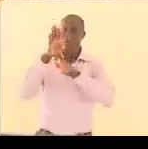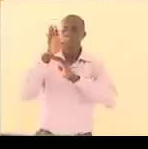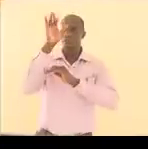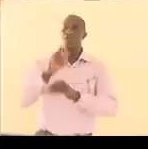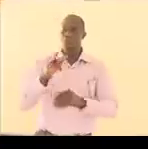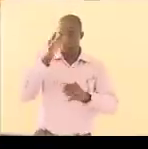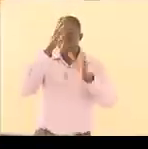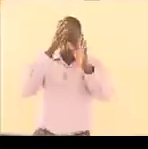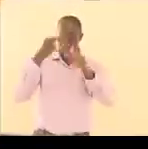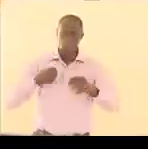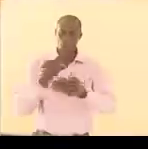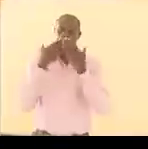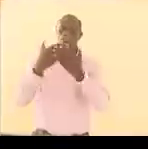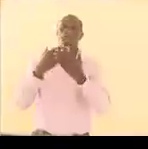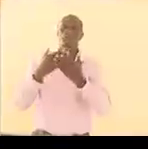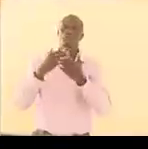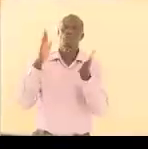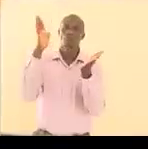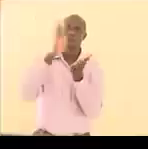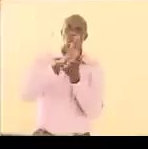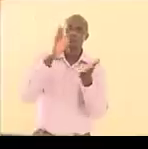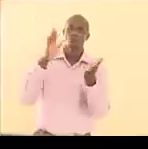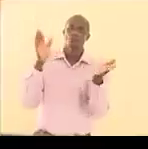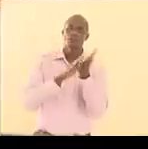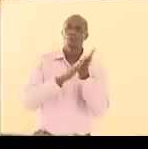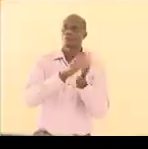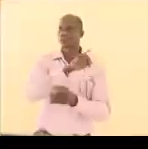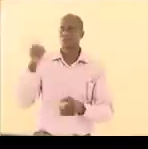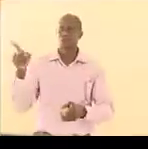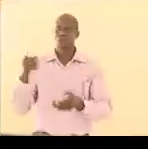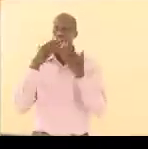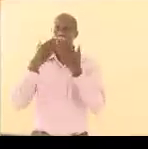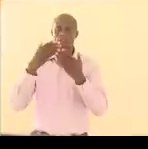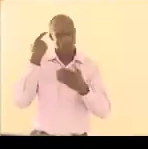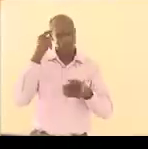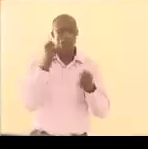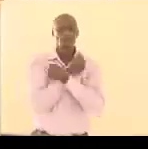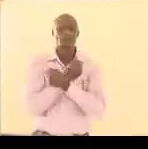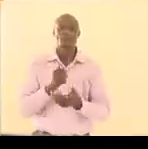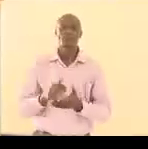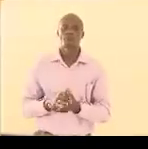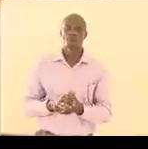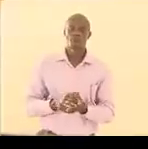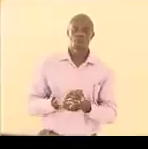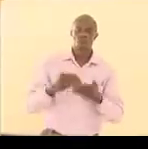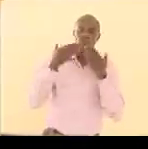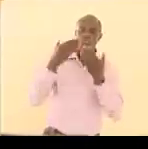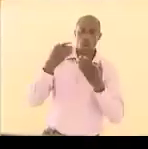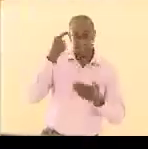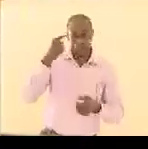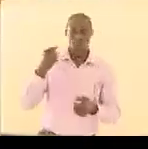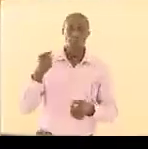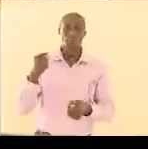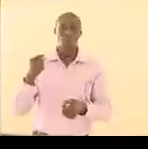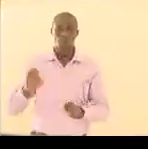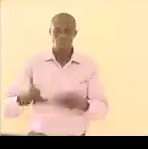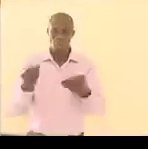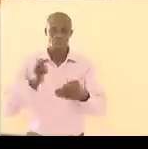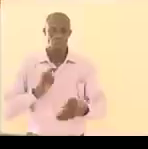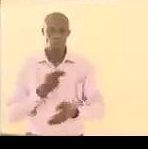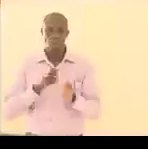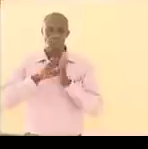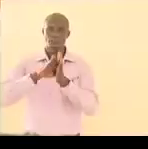Heavenly Father, we thank you. We praise you, we glorify your holy name for your many blessings. Thank you for your love and your goodness. Thank you